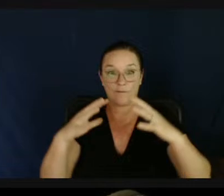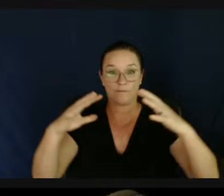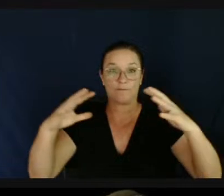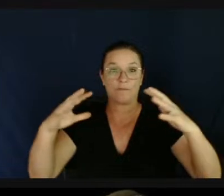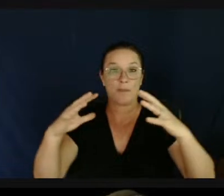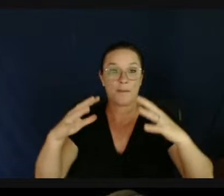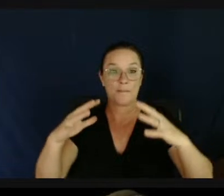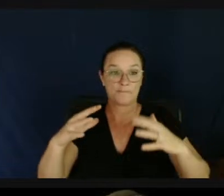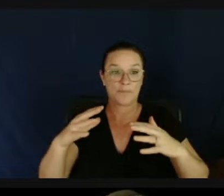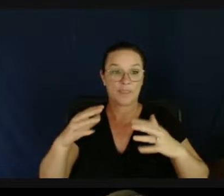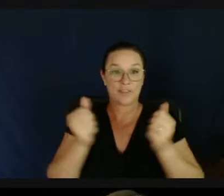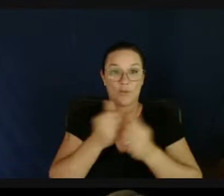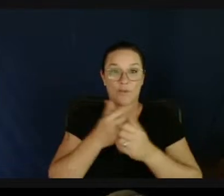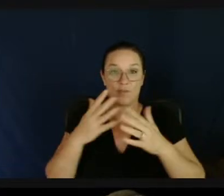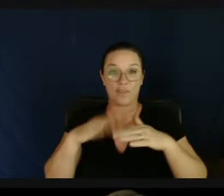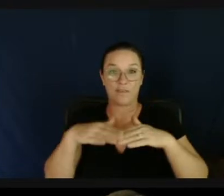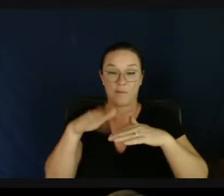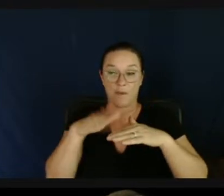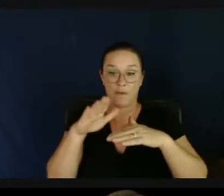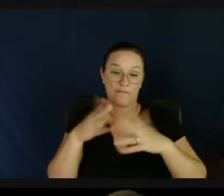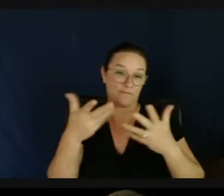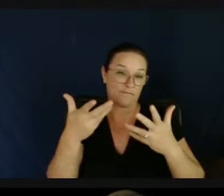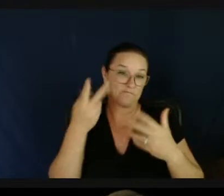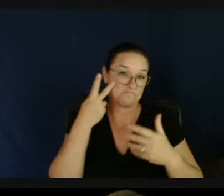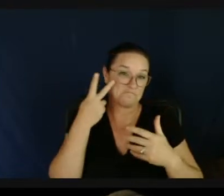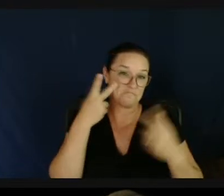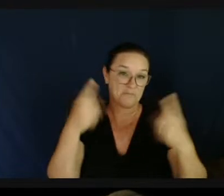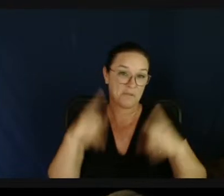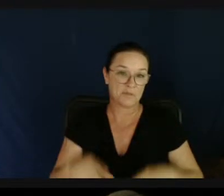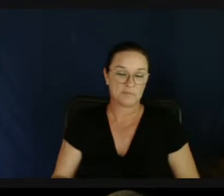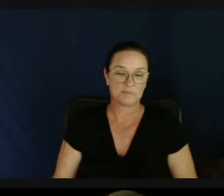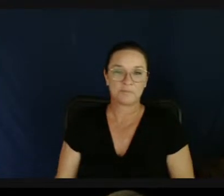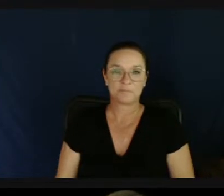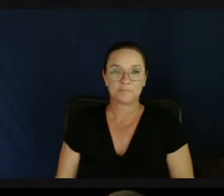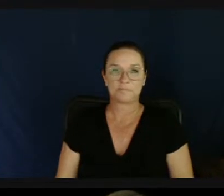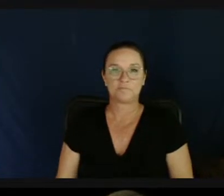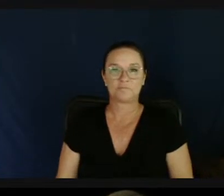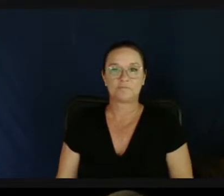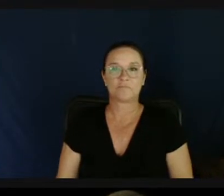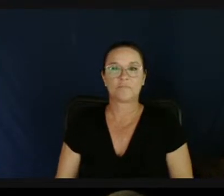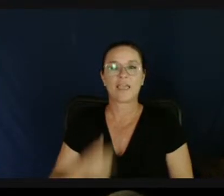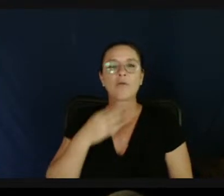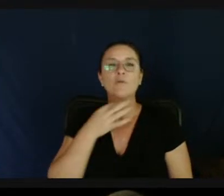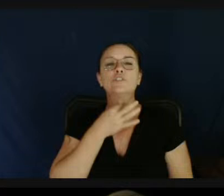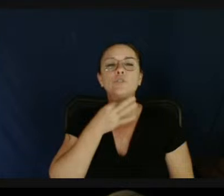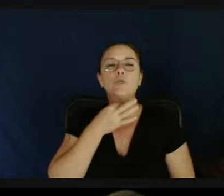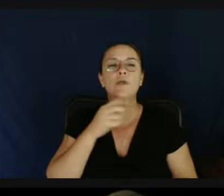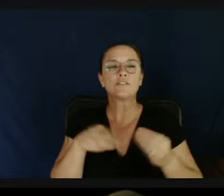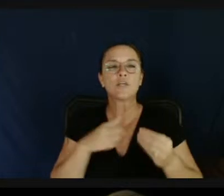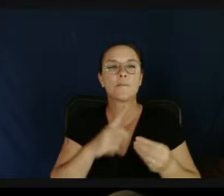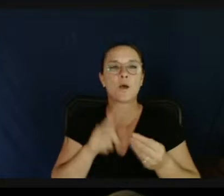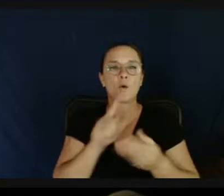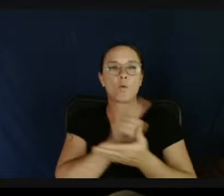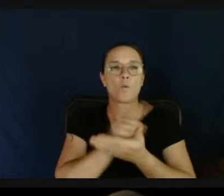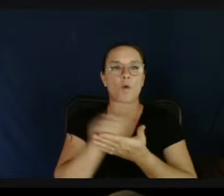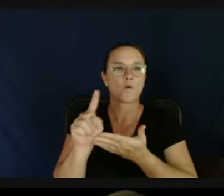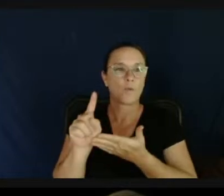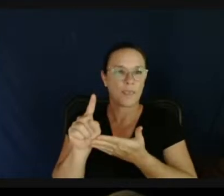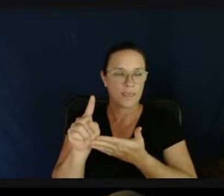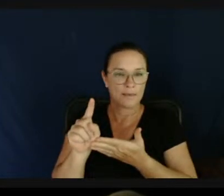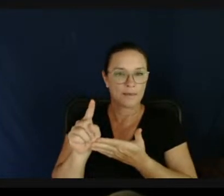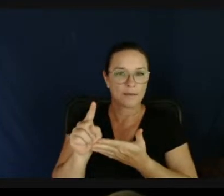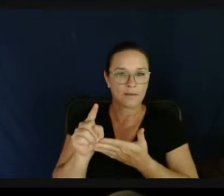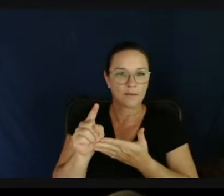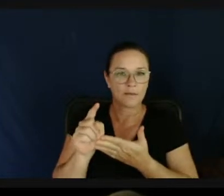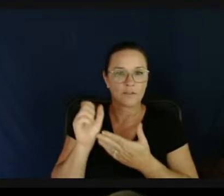all above the surface to be seen. Now, I was curious about this last week. So for the last week,